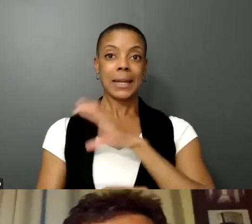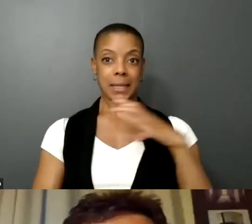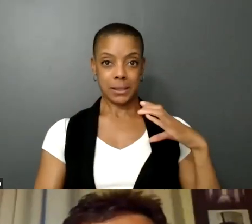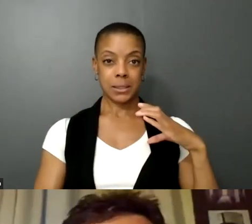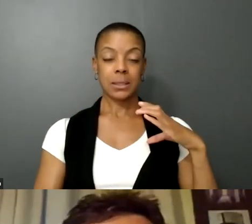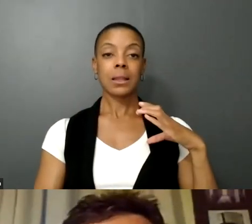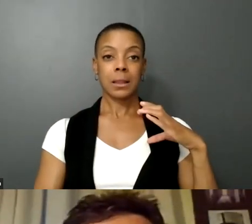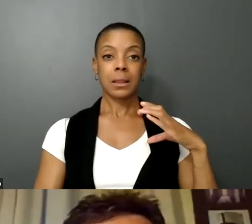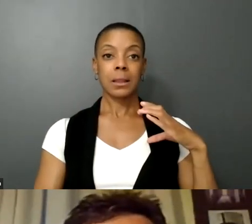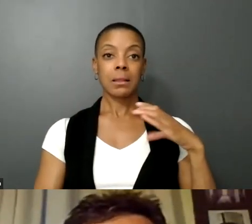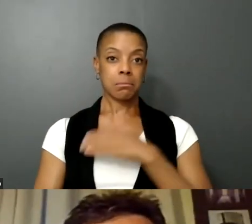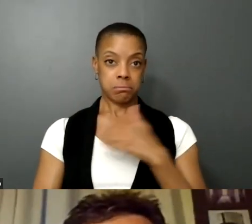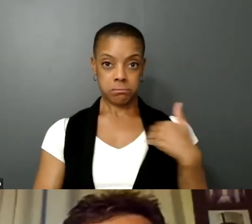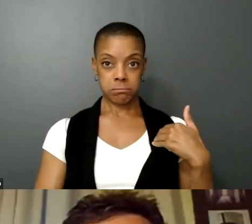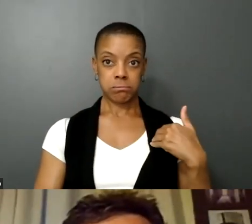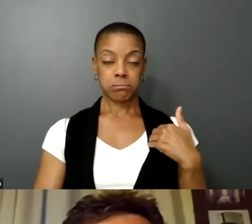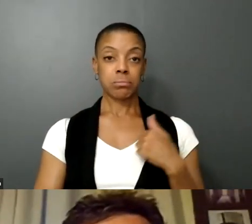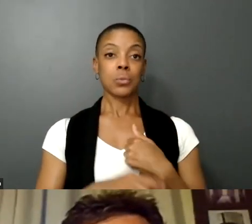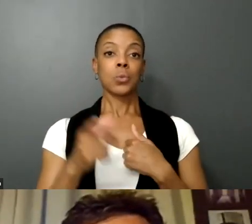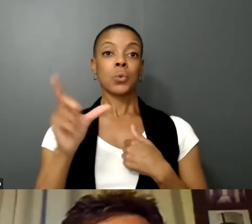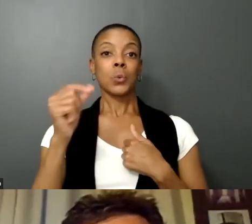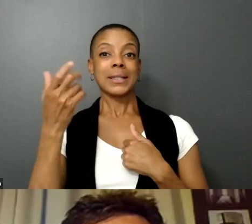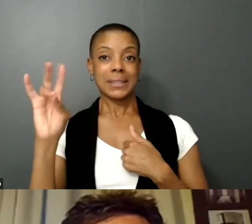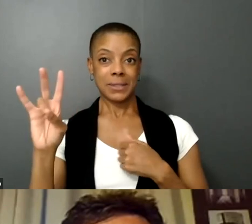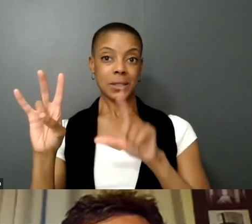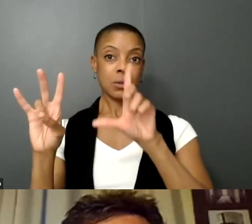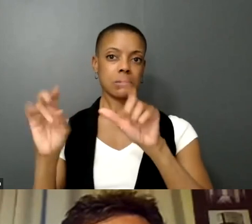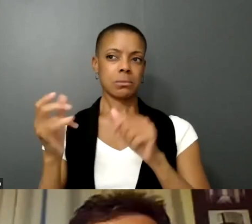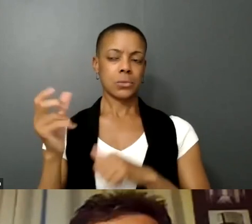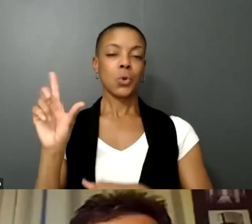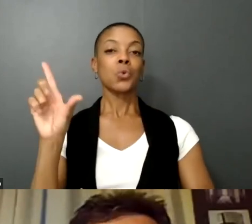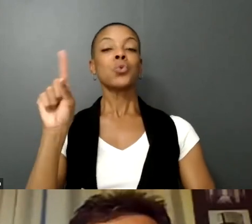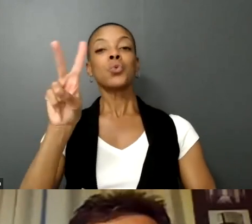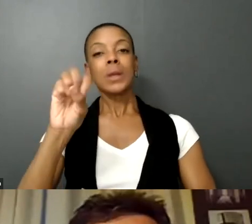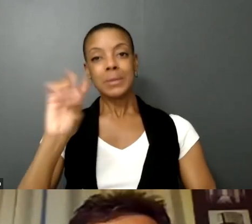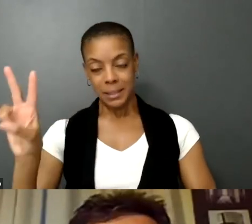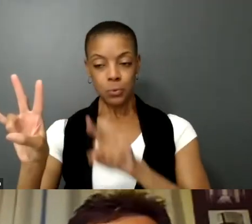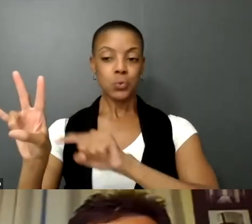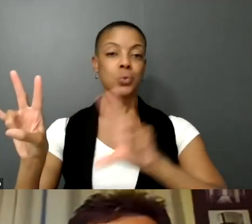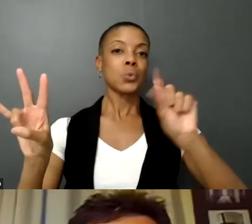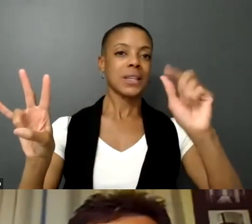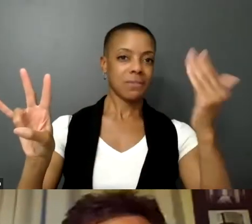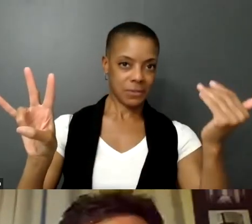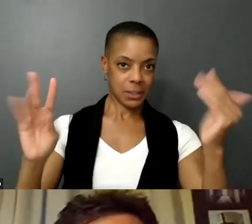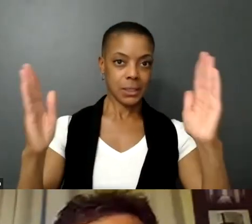He was a band council member from 2007 to 2015 and the community's